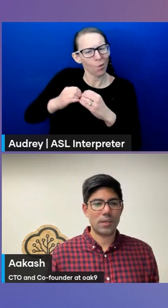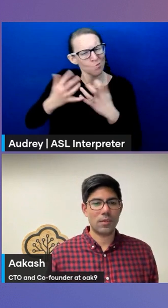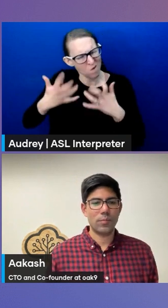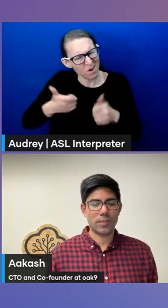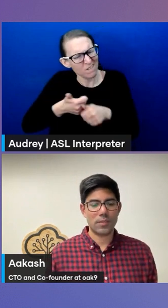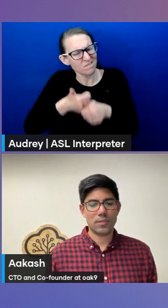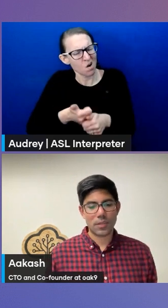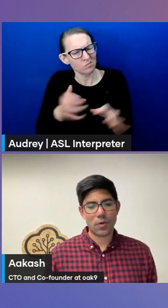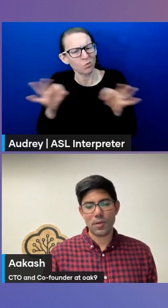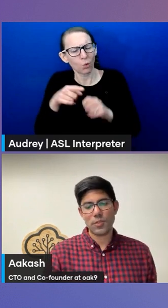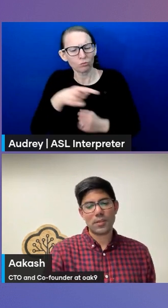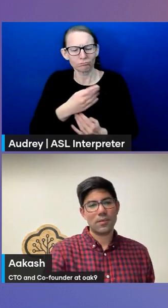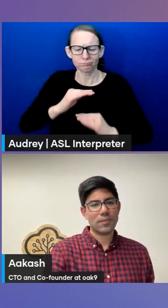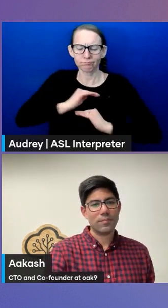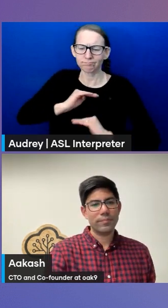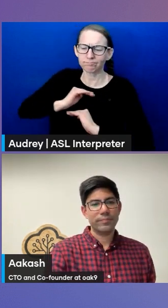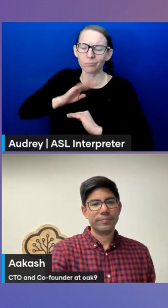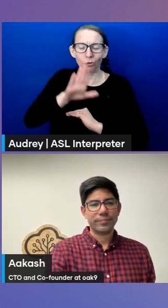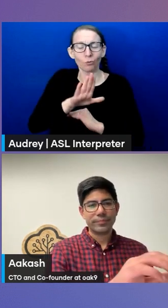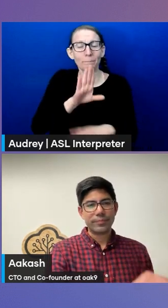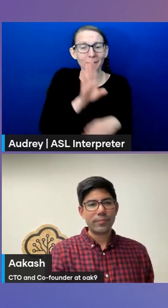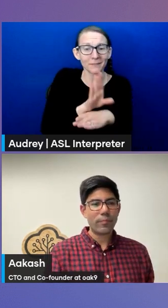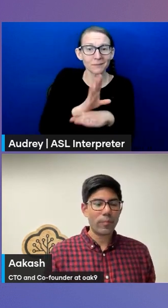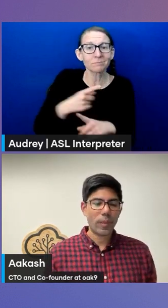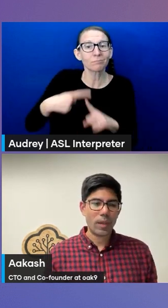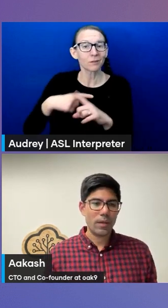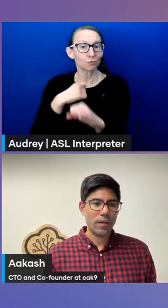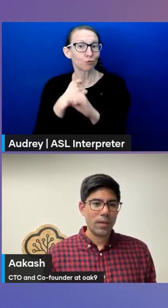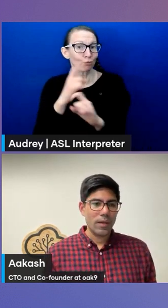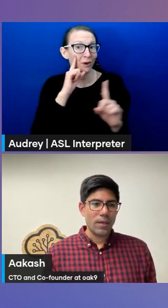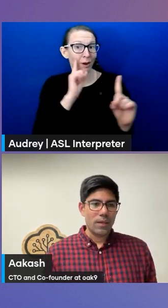they're meeting their business and security objectives.